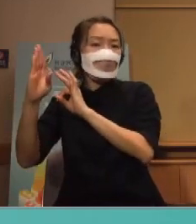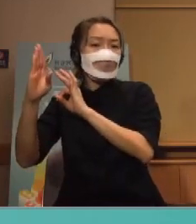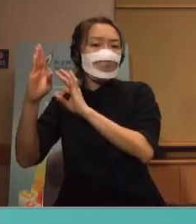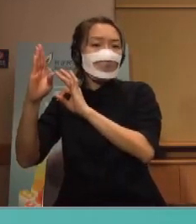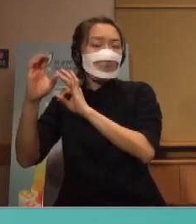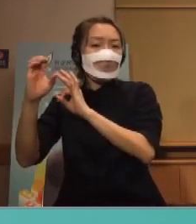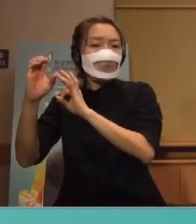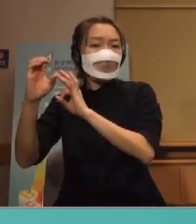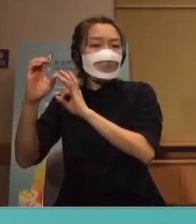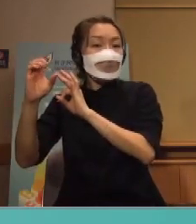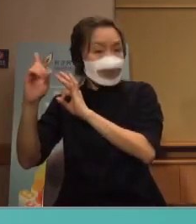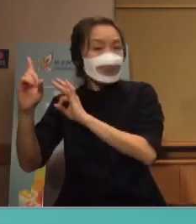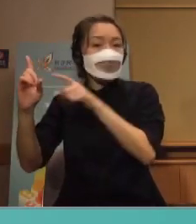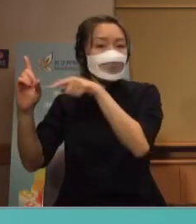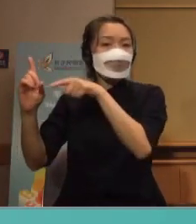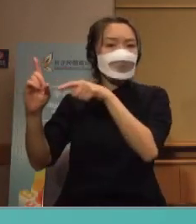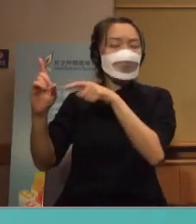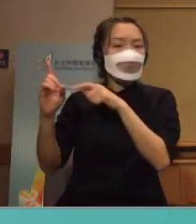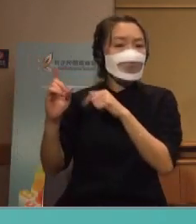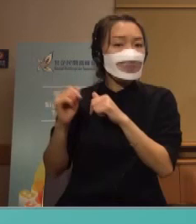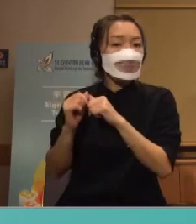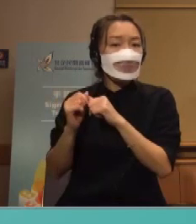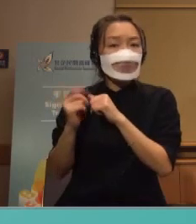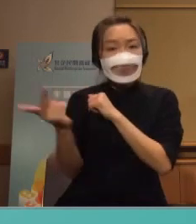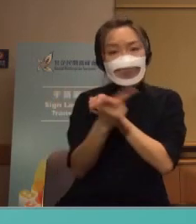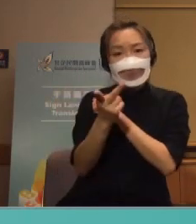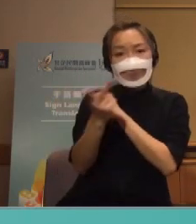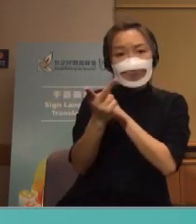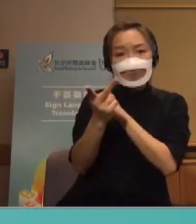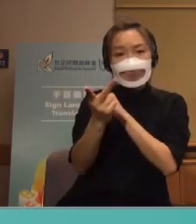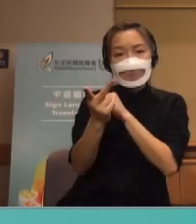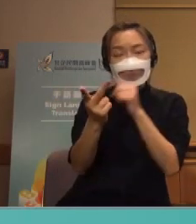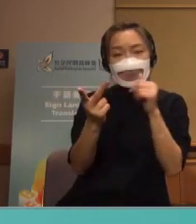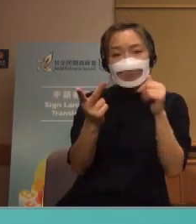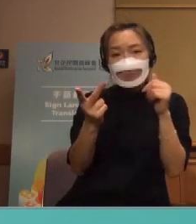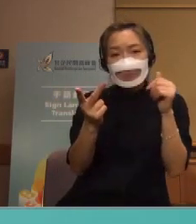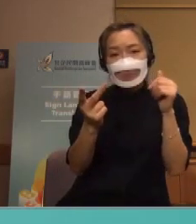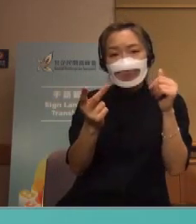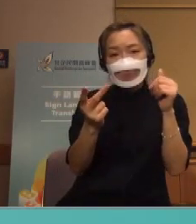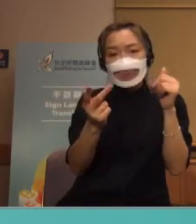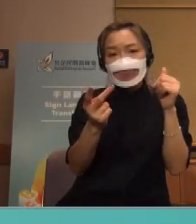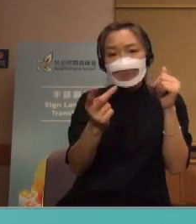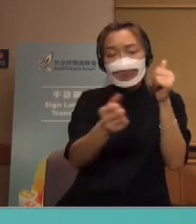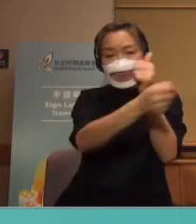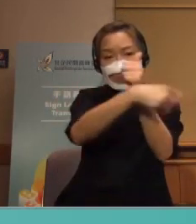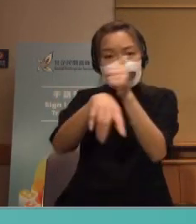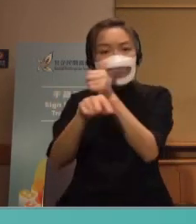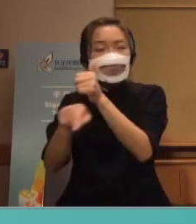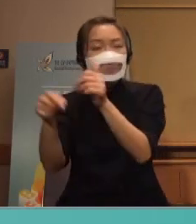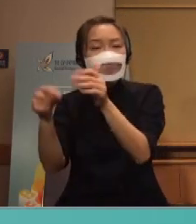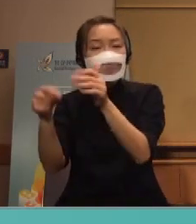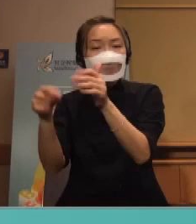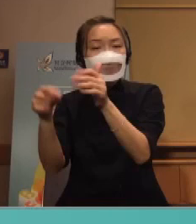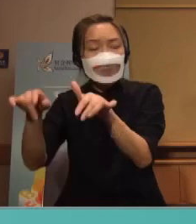England's coming out with their digital pound. US is coming out investigating about their